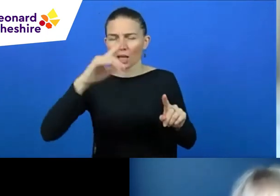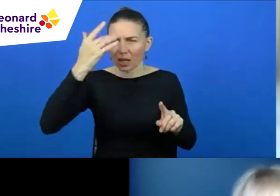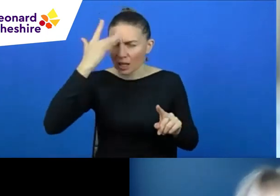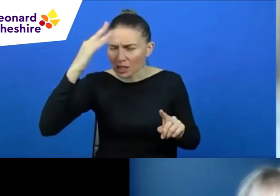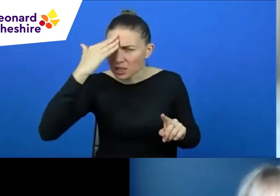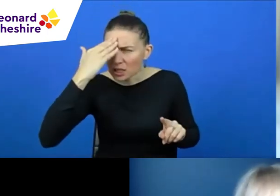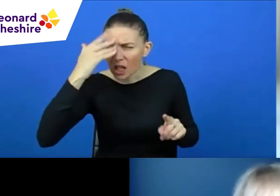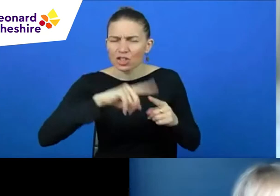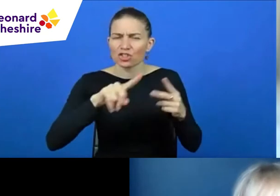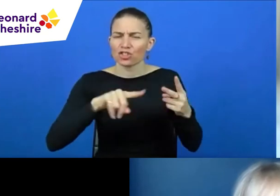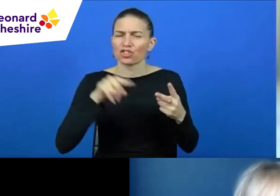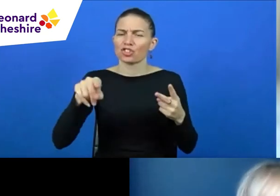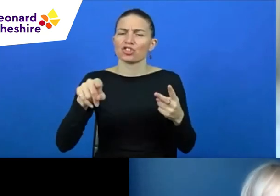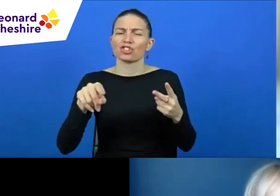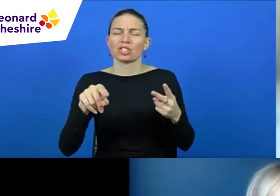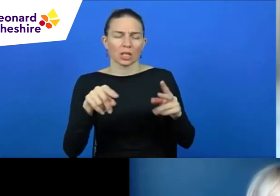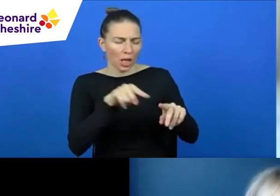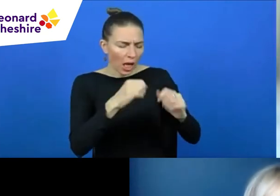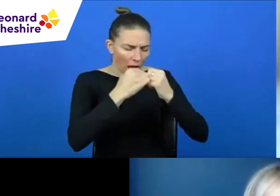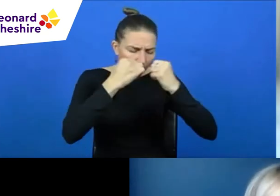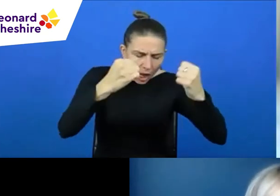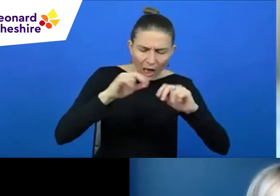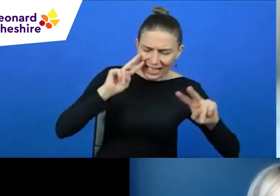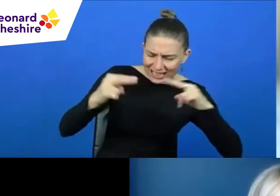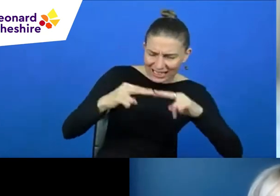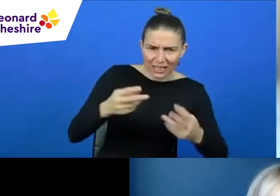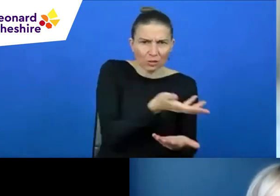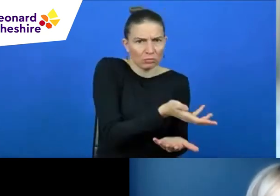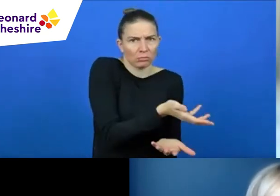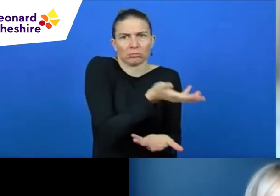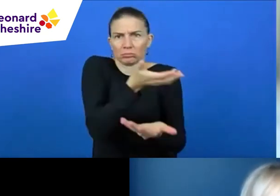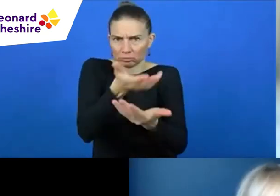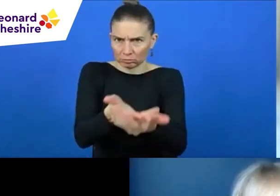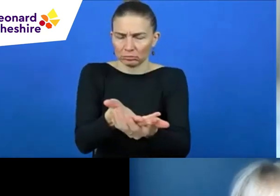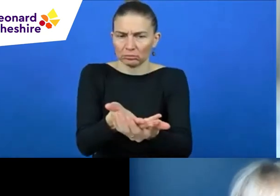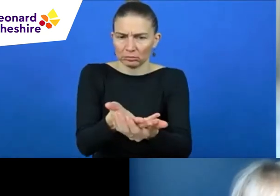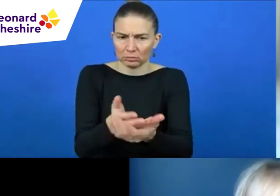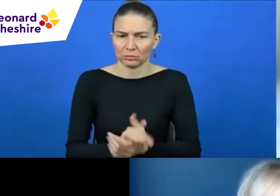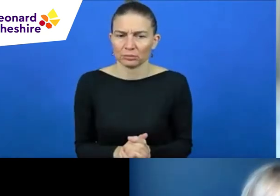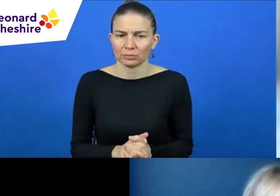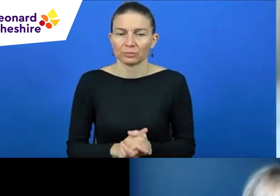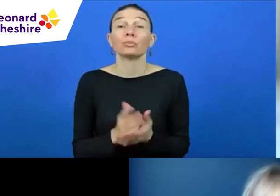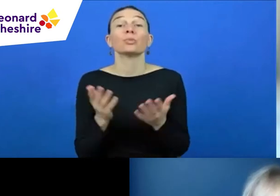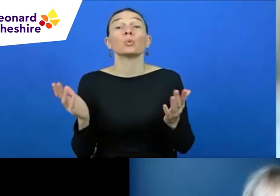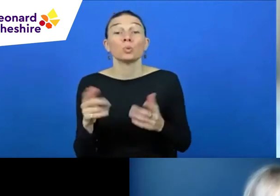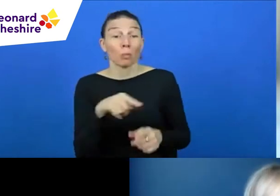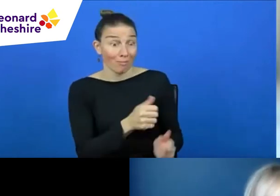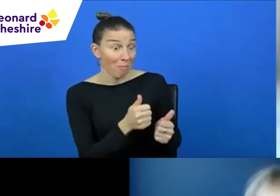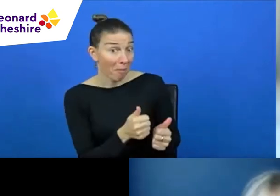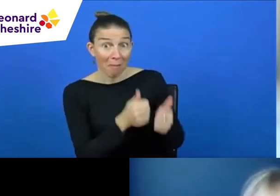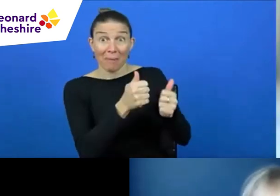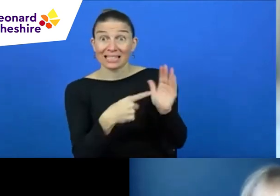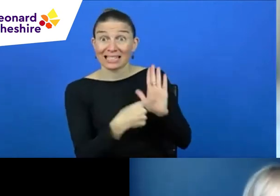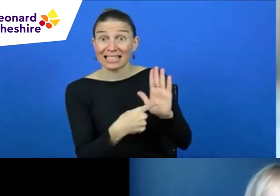insight from the disability community. So for me, where I see the best examples of where it's taken up are